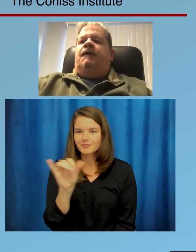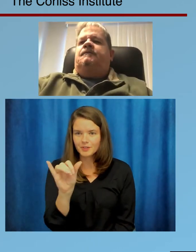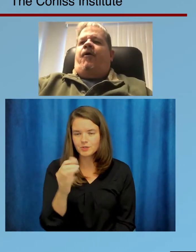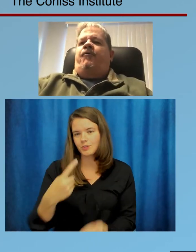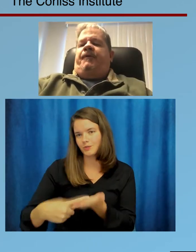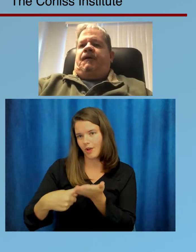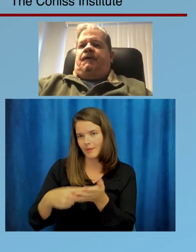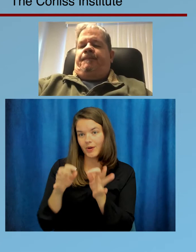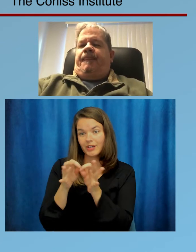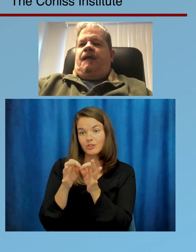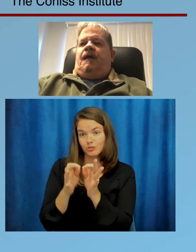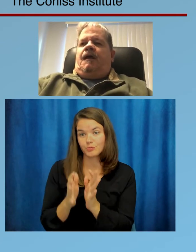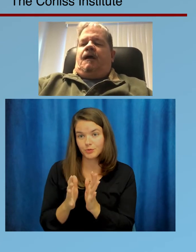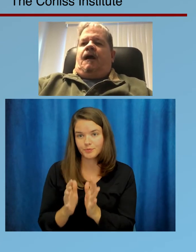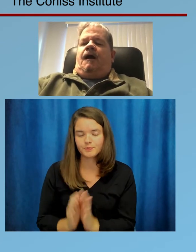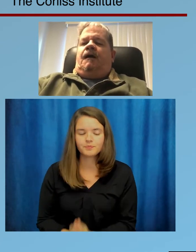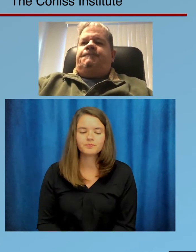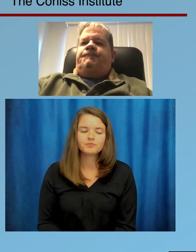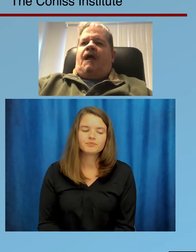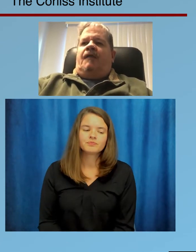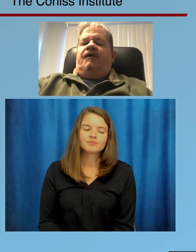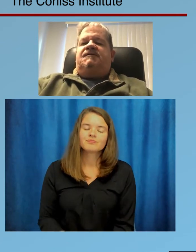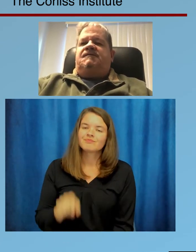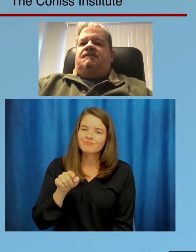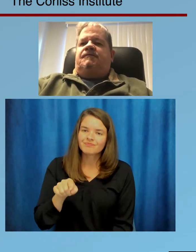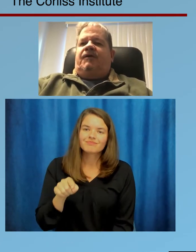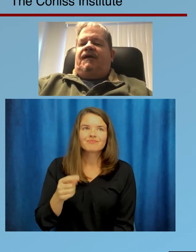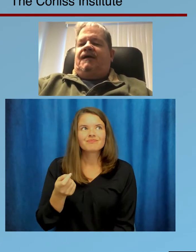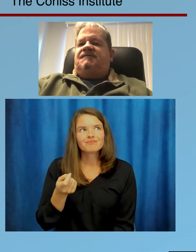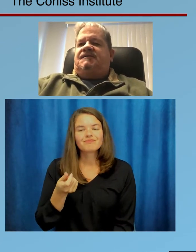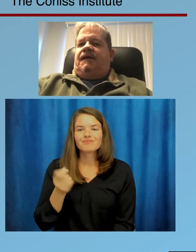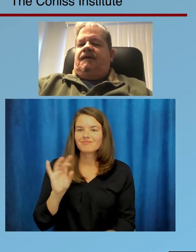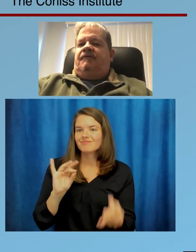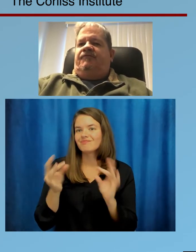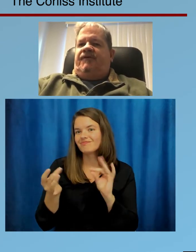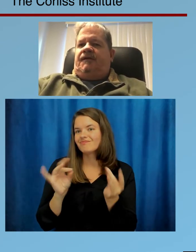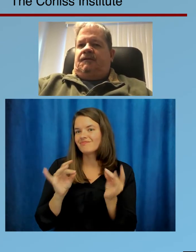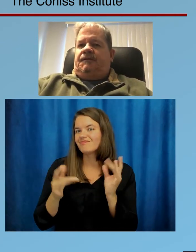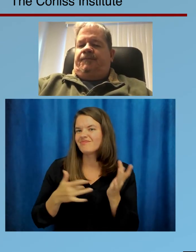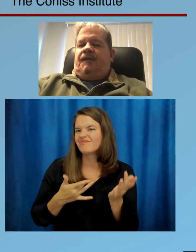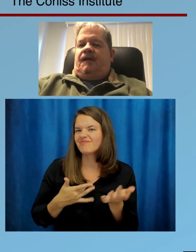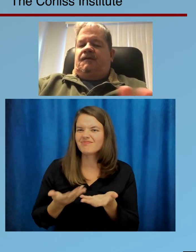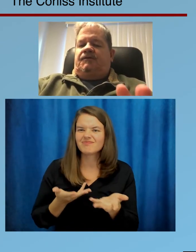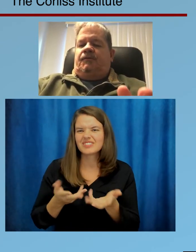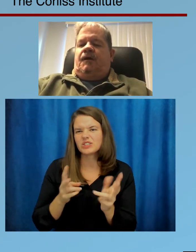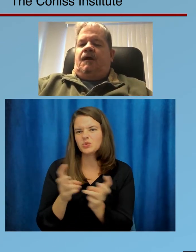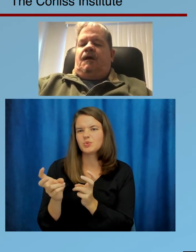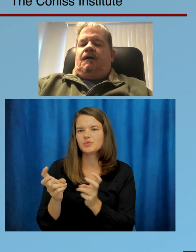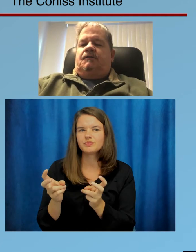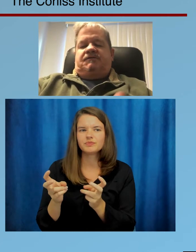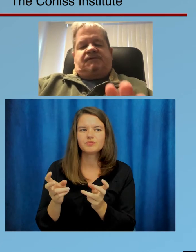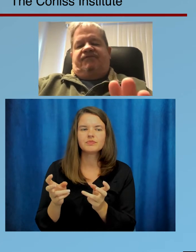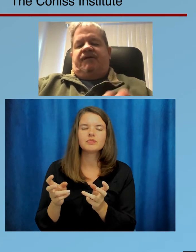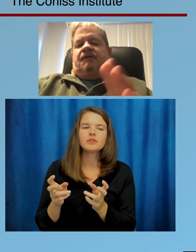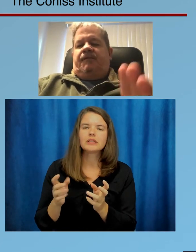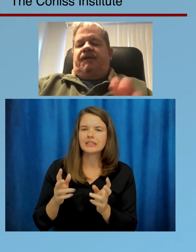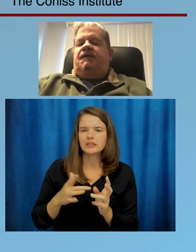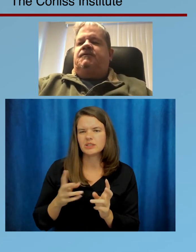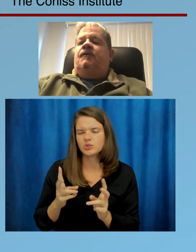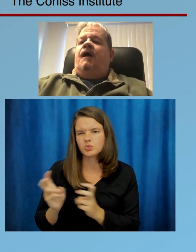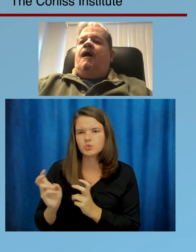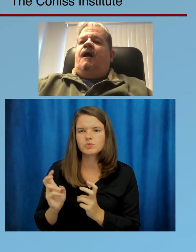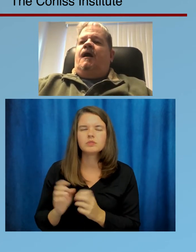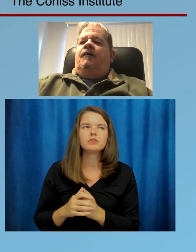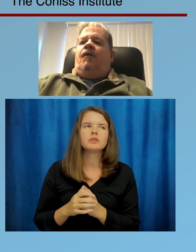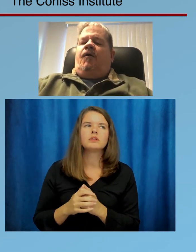about interpreting. Uh, and this is a tricky and sticky issue. Shouldn't say feeling, but